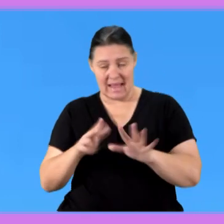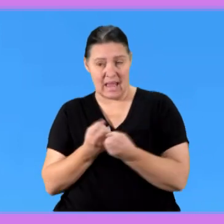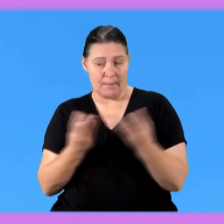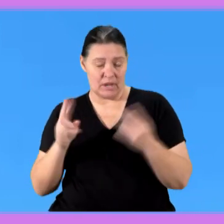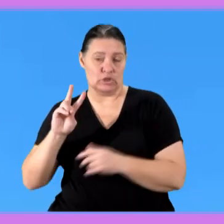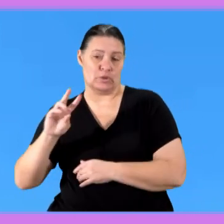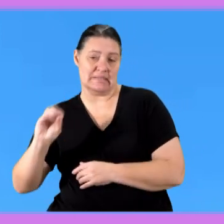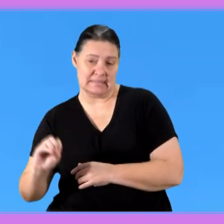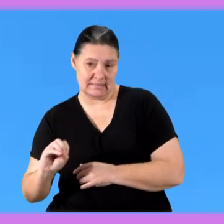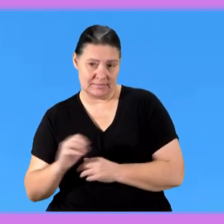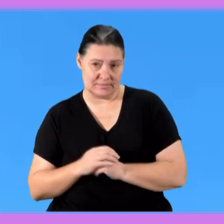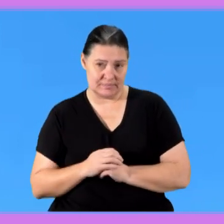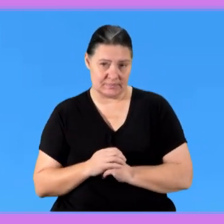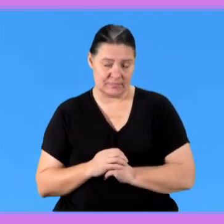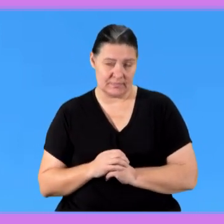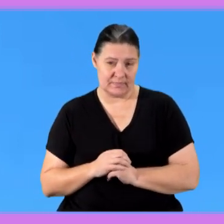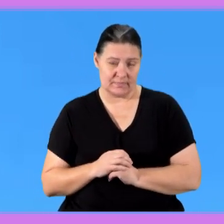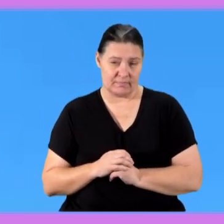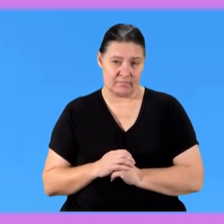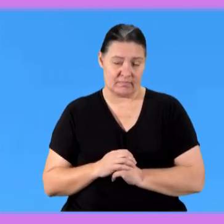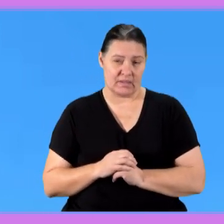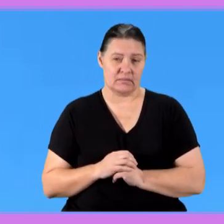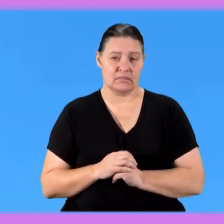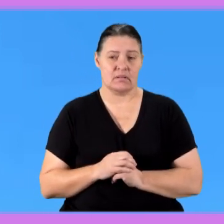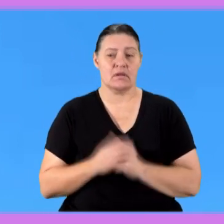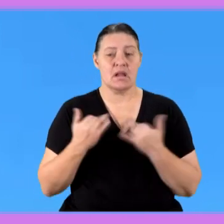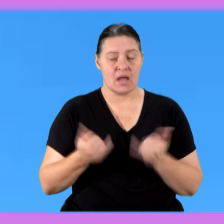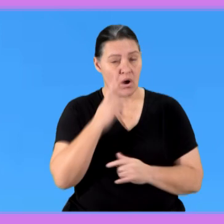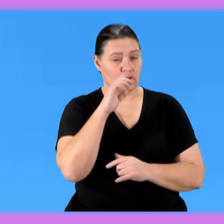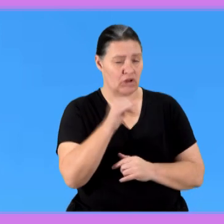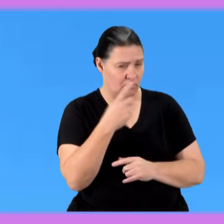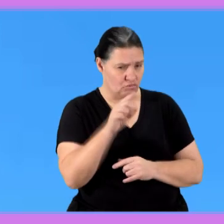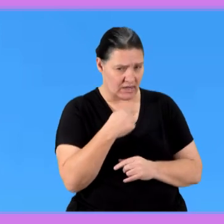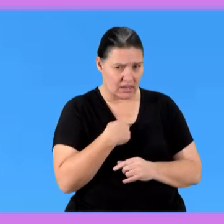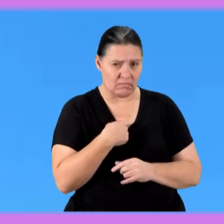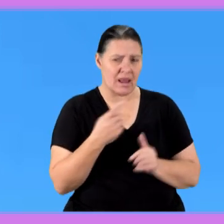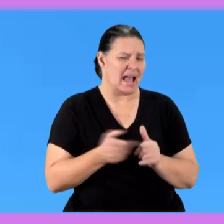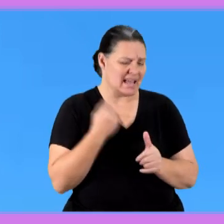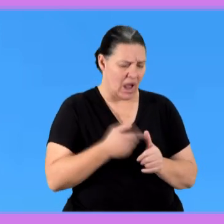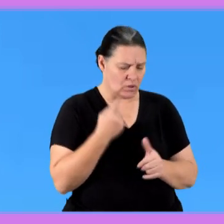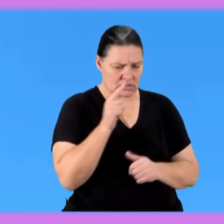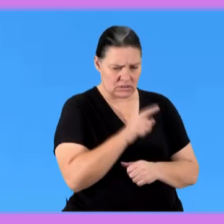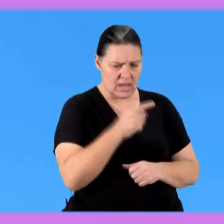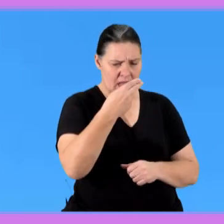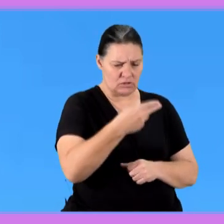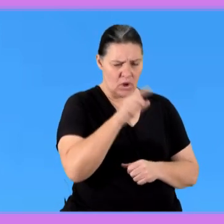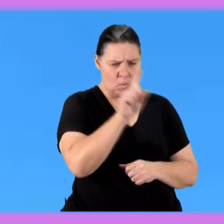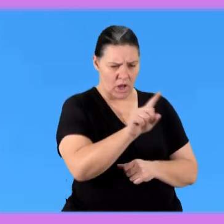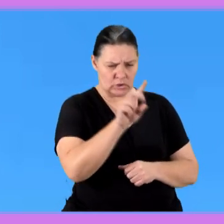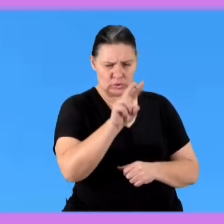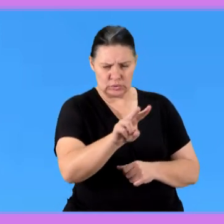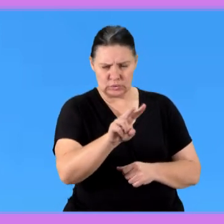plus 8, that should give us 20 for the total. And we can check whether I'm correct. Let's quickly count the H's. It's